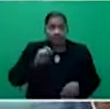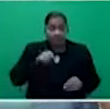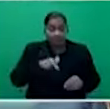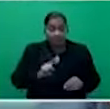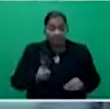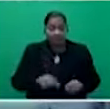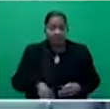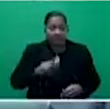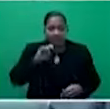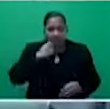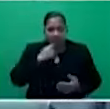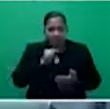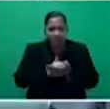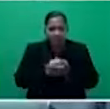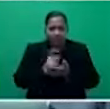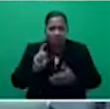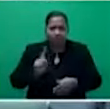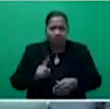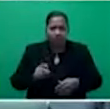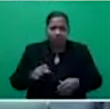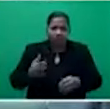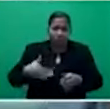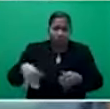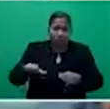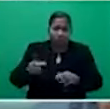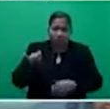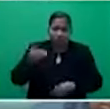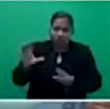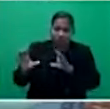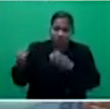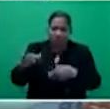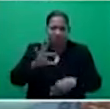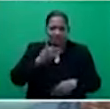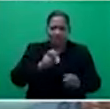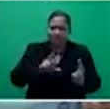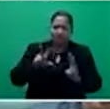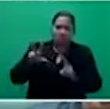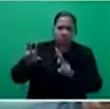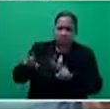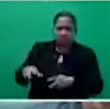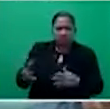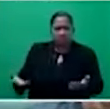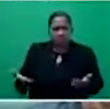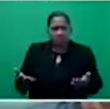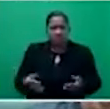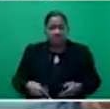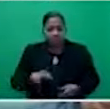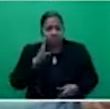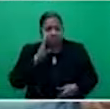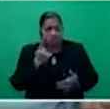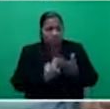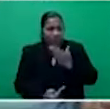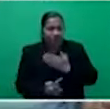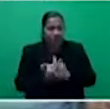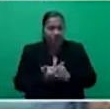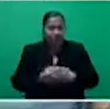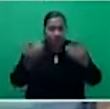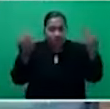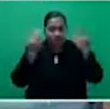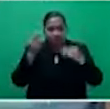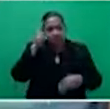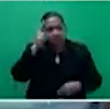have systematically done it. We saw that happen, Mr. Speaker, sir. We saw that happen, Mr. Speaker, sir, in the governments